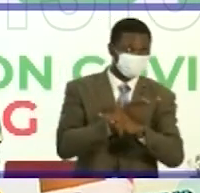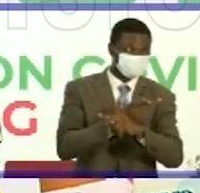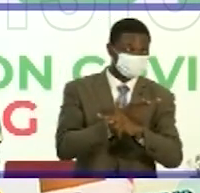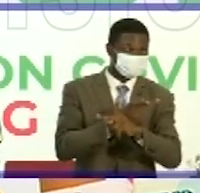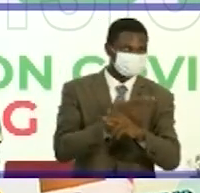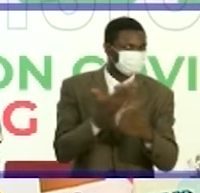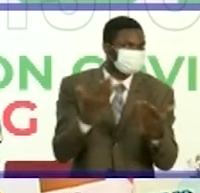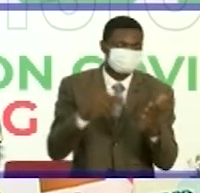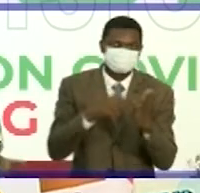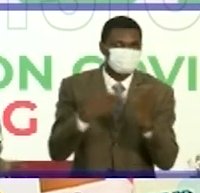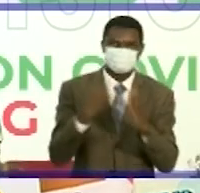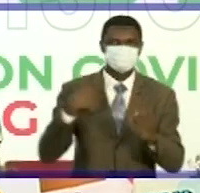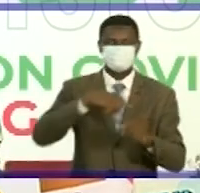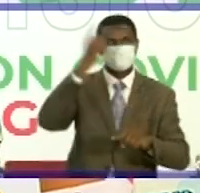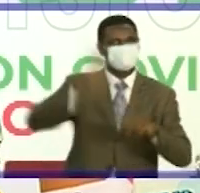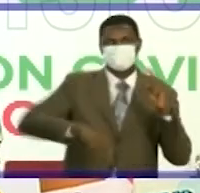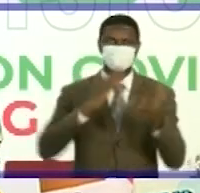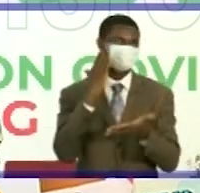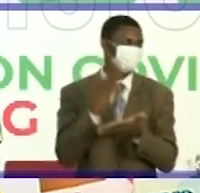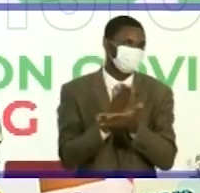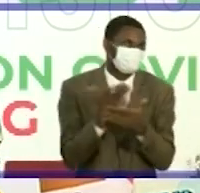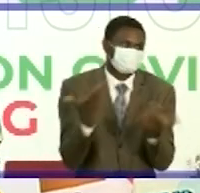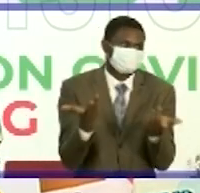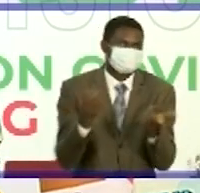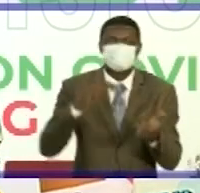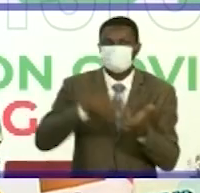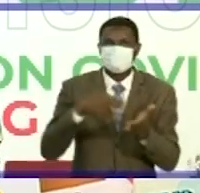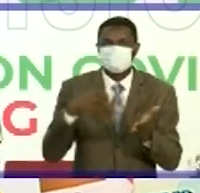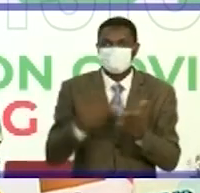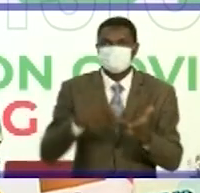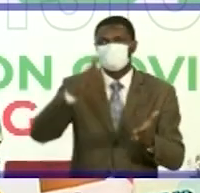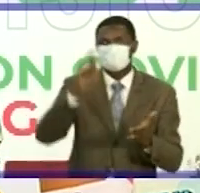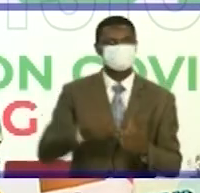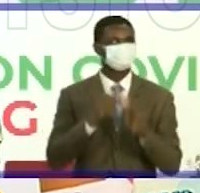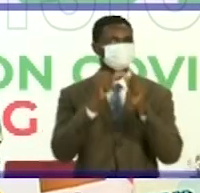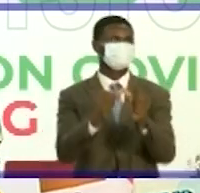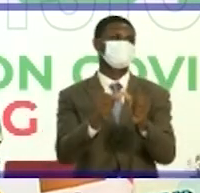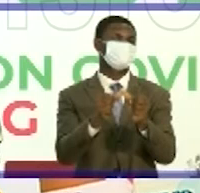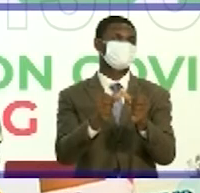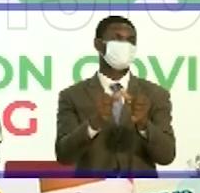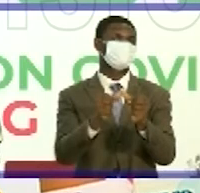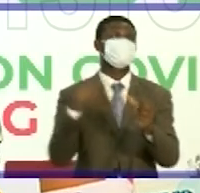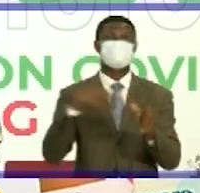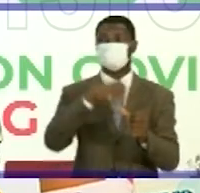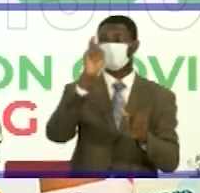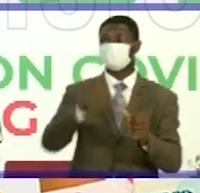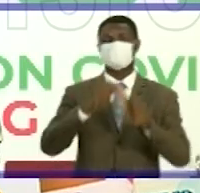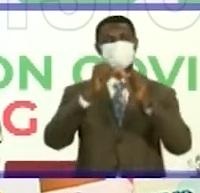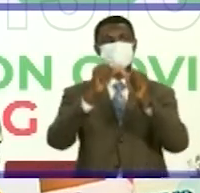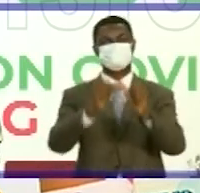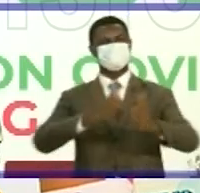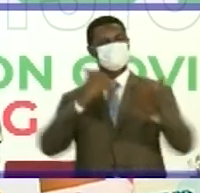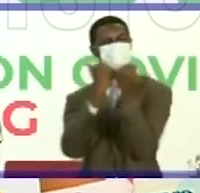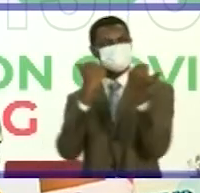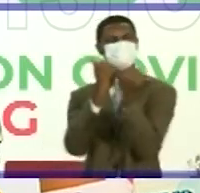We can't abandon the war at the point that is fearless. We must remain and fight the war